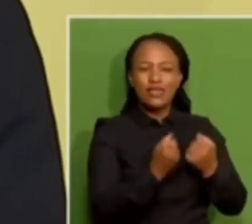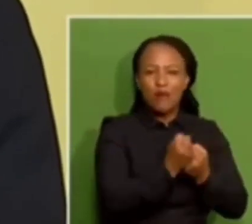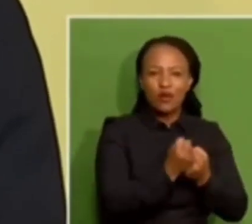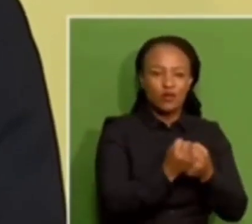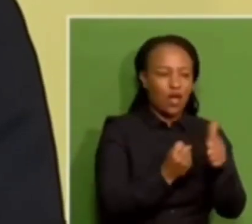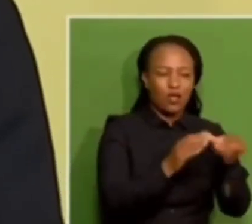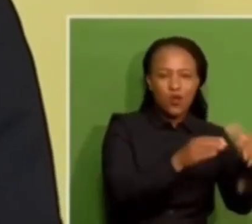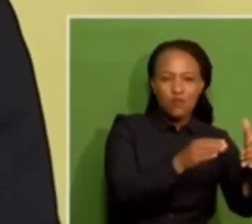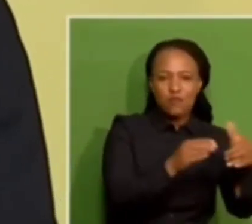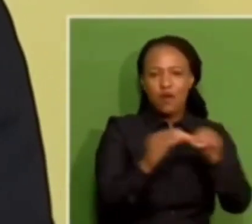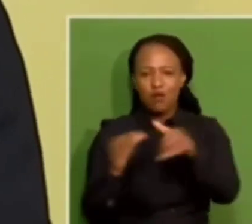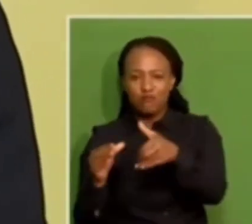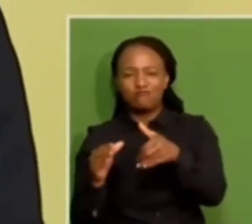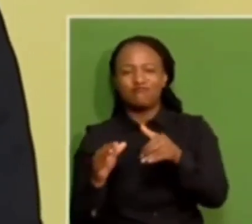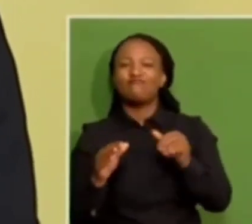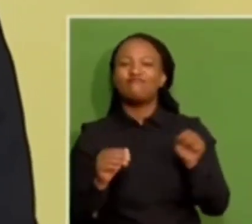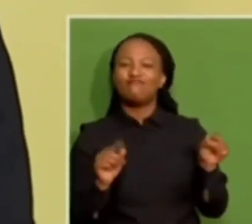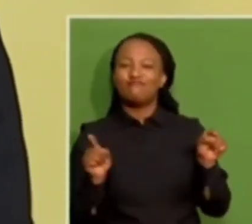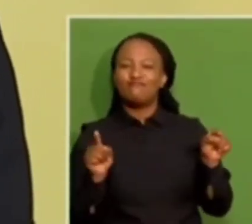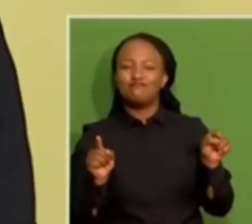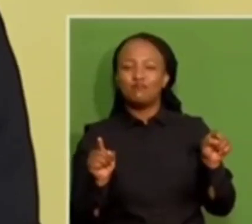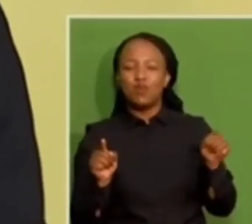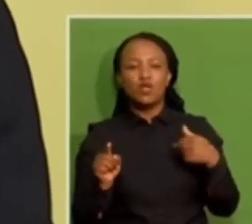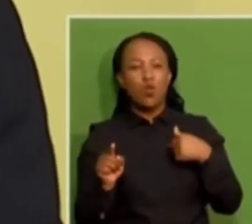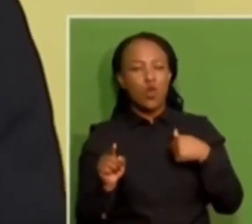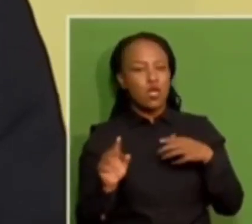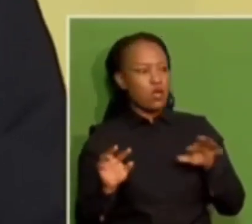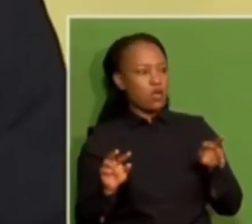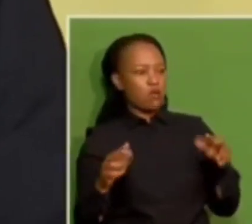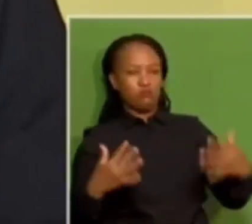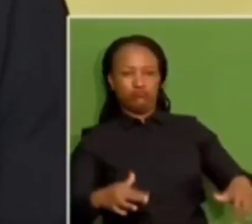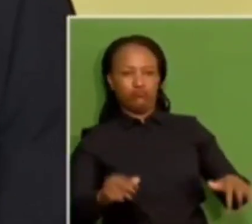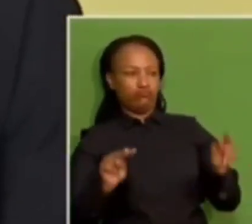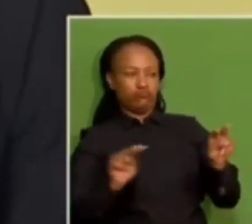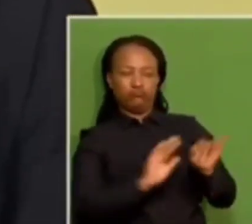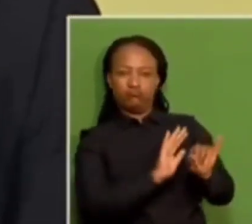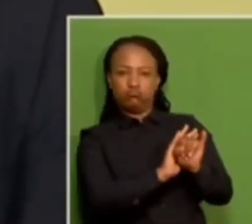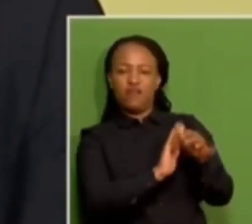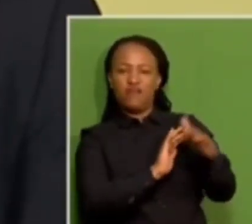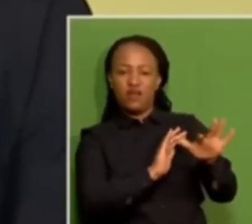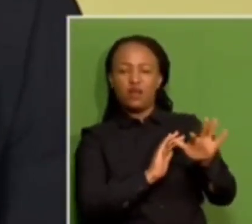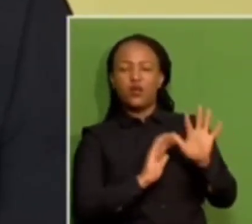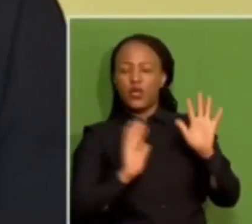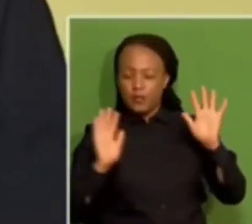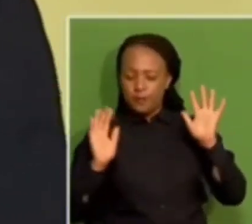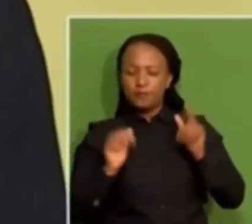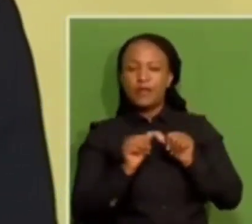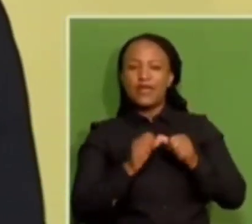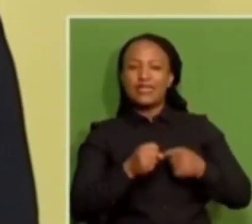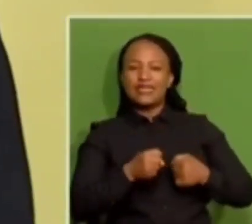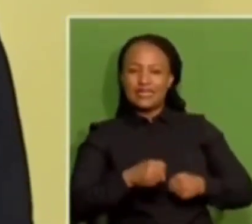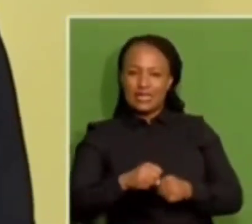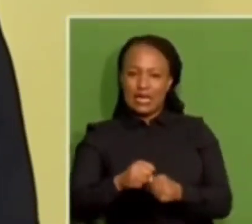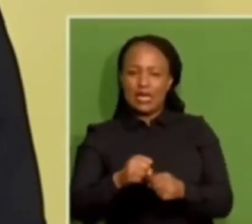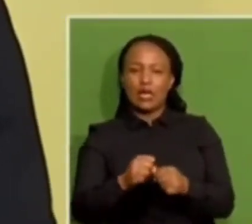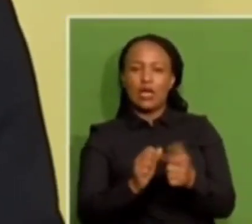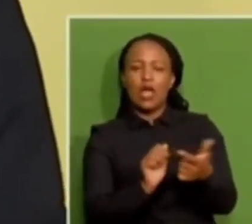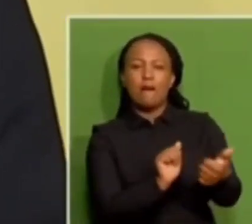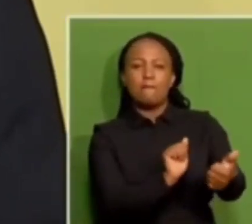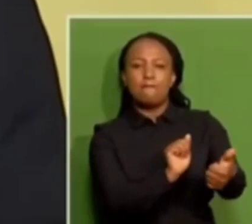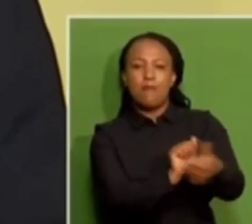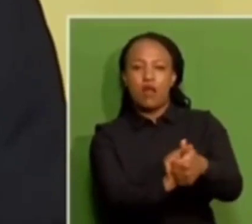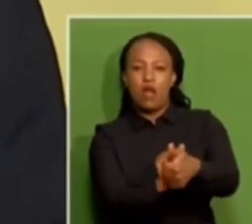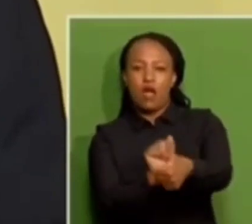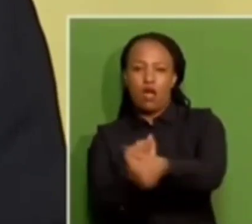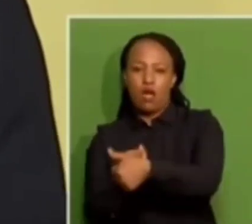alignment with major powers this experience has convinced us of the need to seek strategic